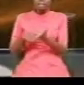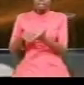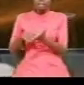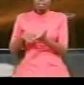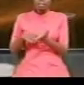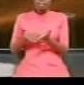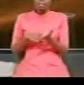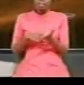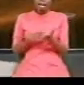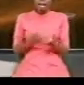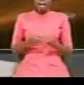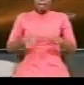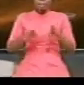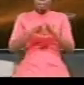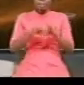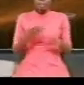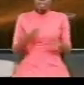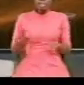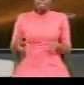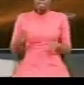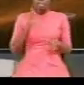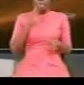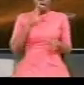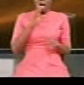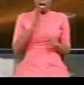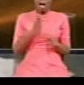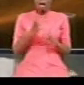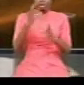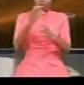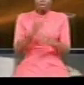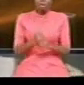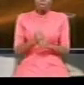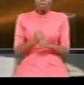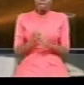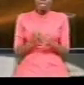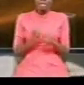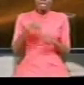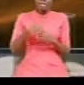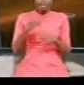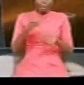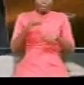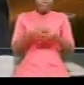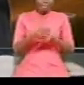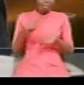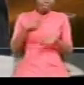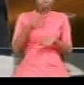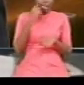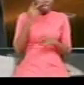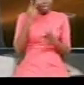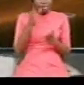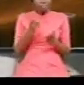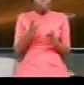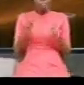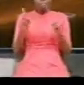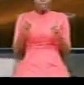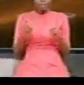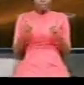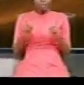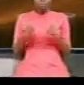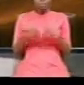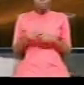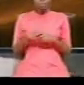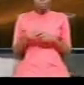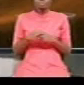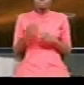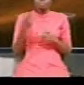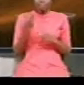These essential factors are summed up in the message we are considering, titled